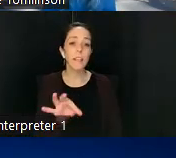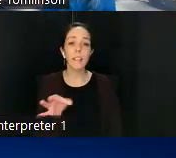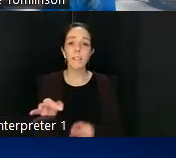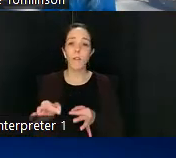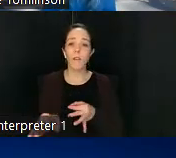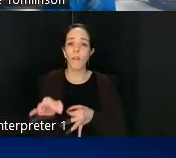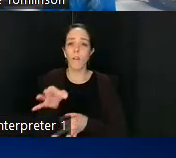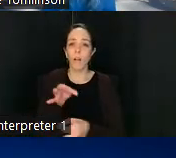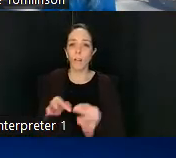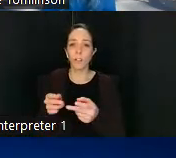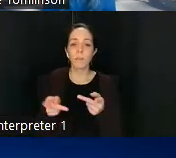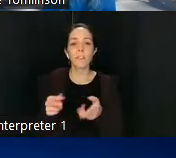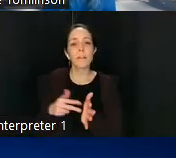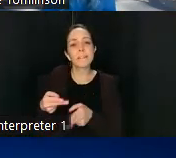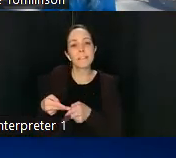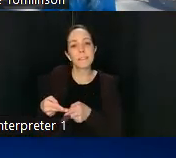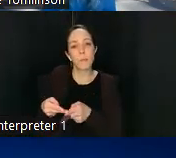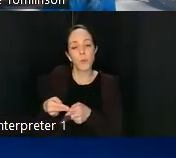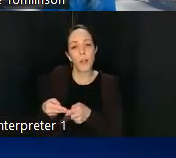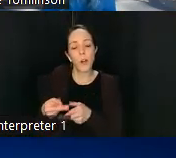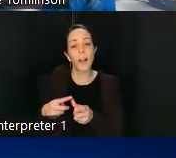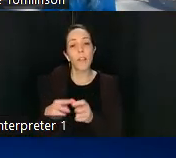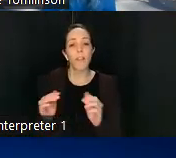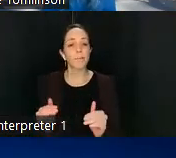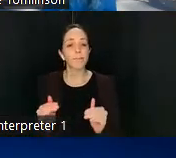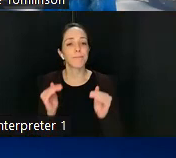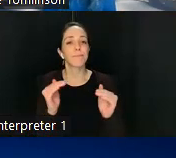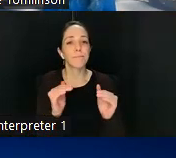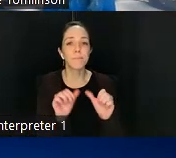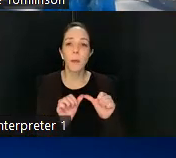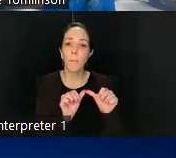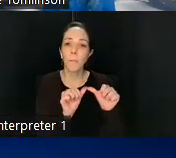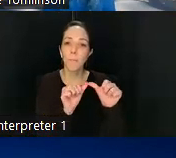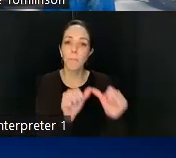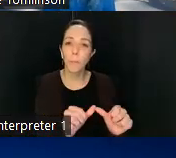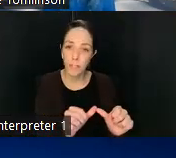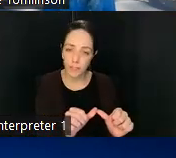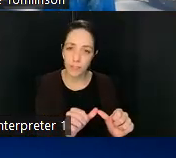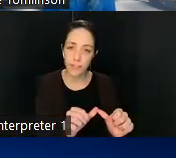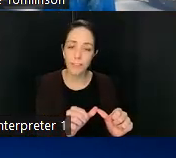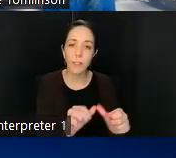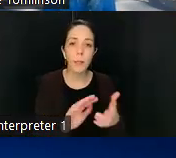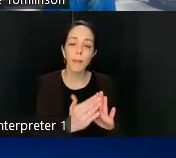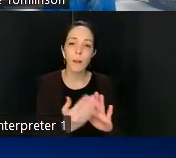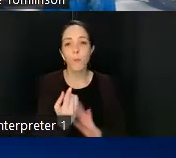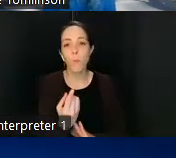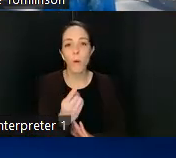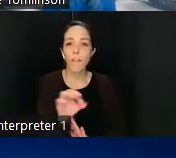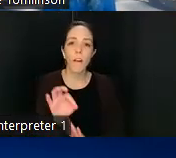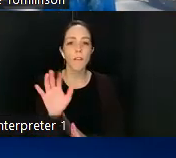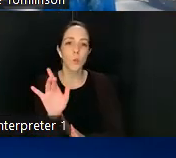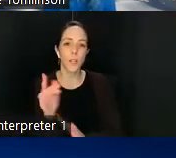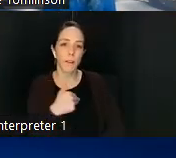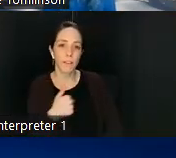to filling in the standard role of one of the 25 members in absence, then they are voting members. It's like they'd be treated